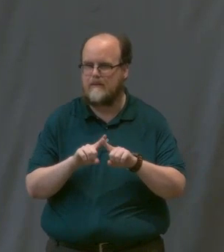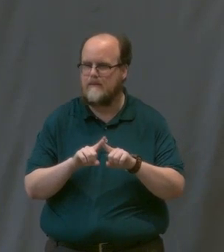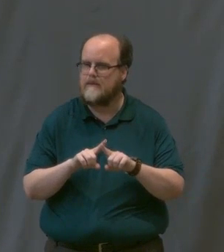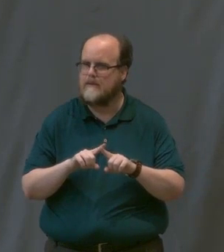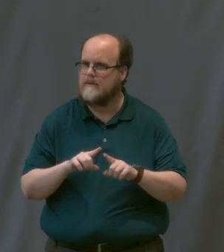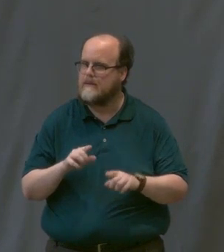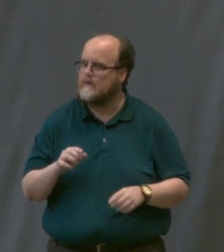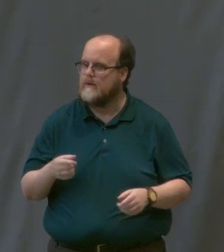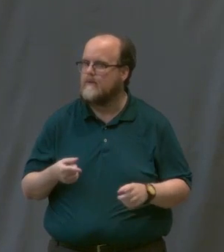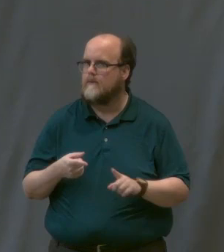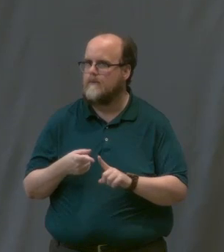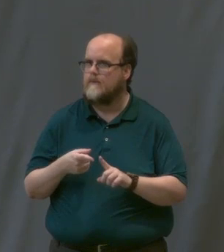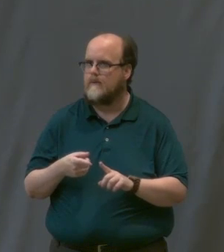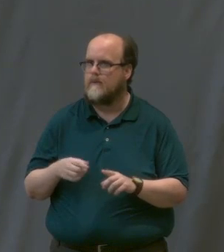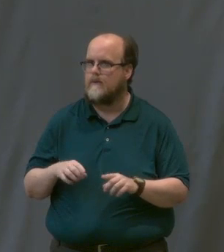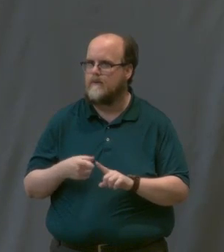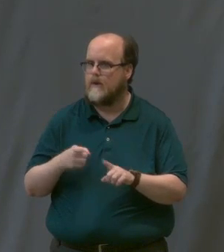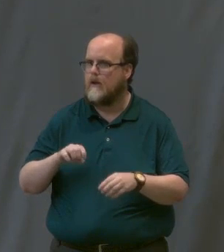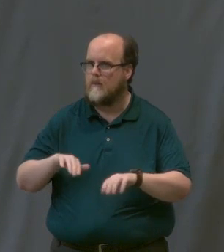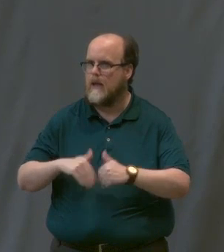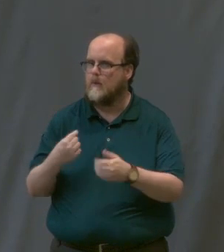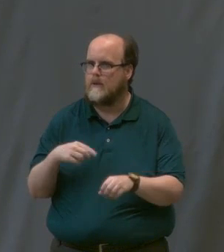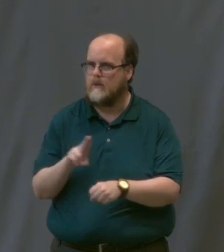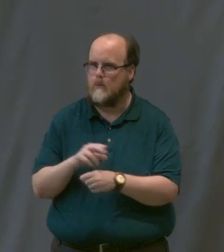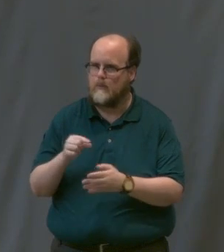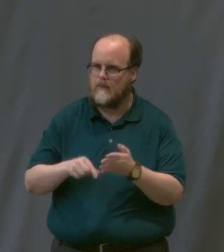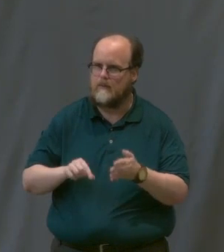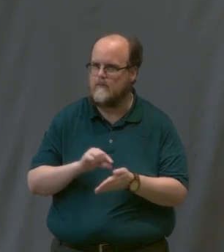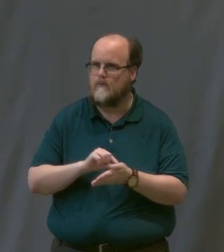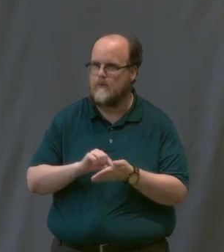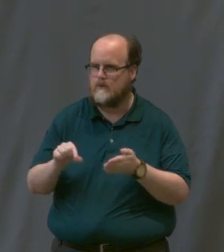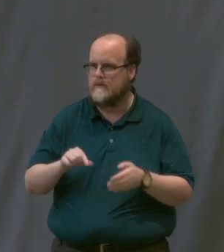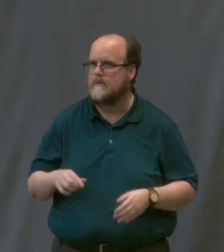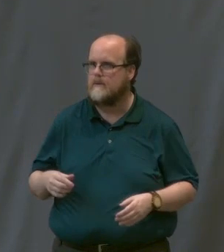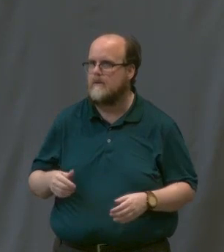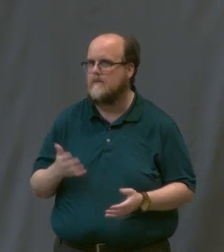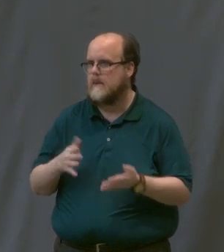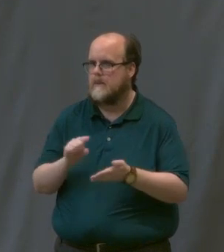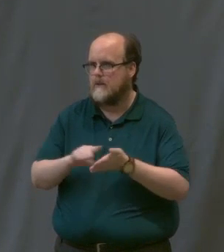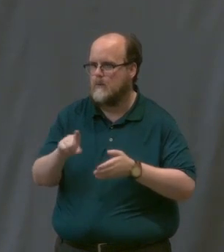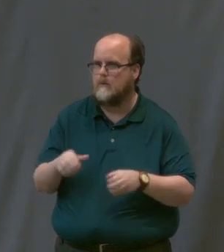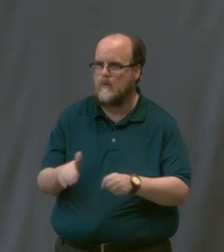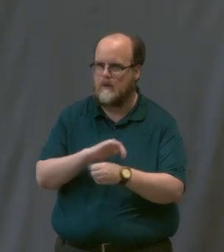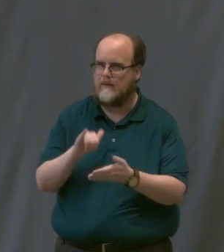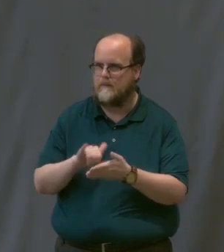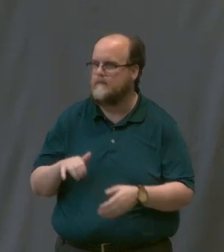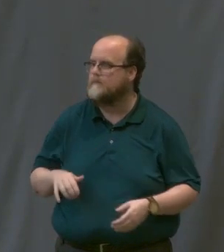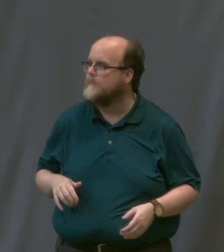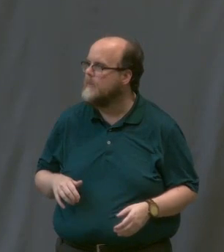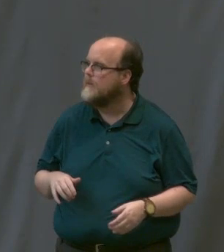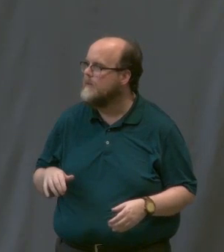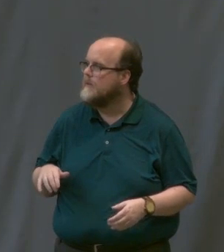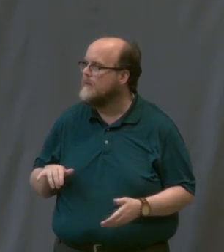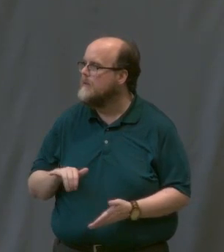bit different than the way we use those 3 verses. Maybe next week we can cover those verses. That's another one of